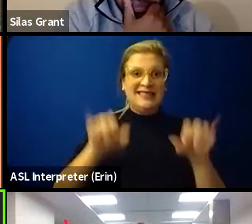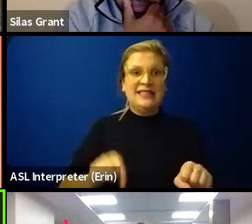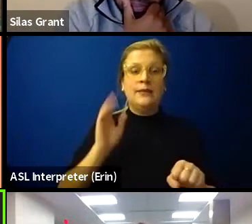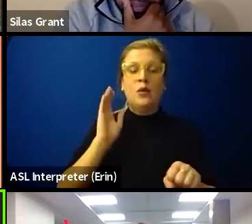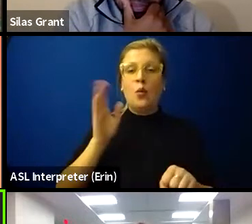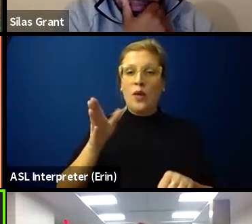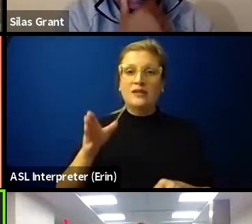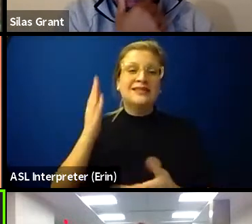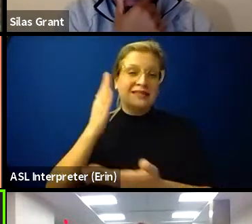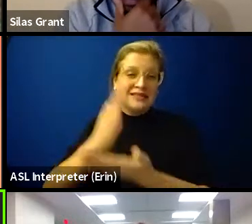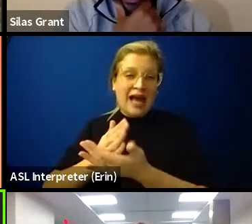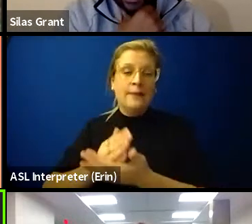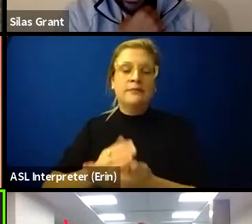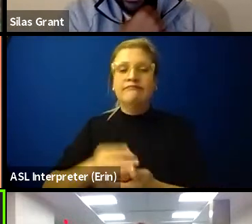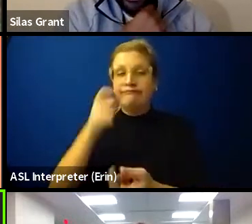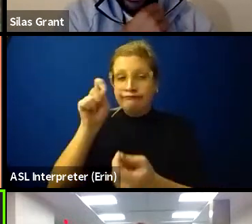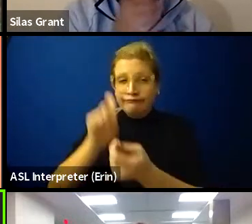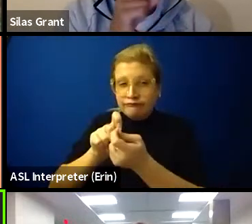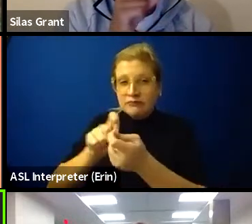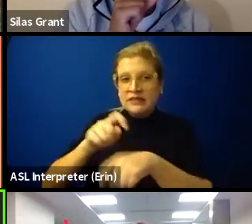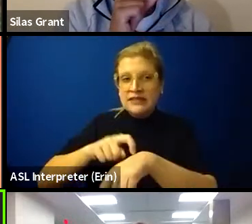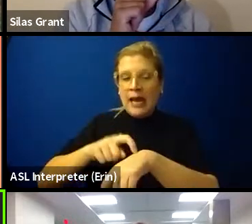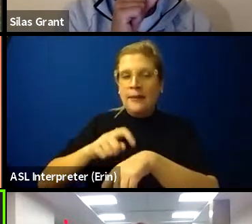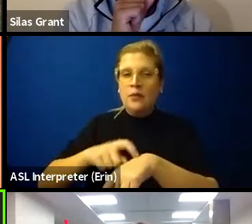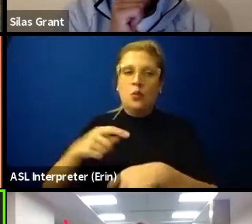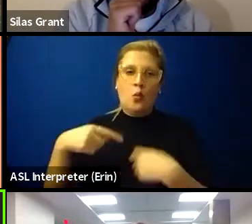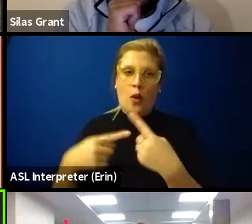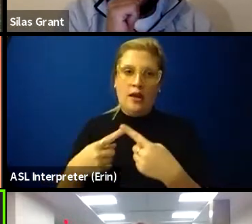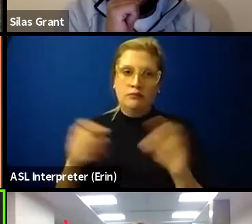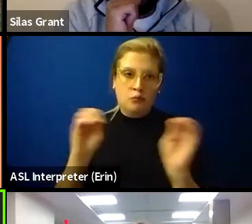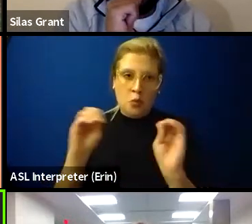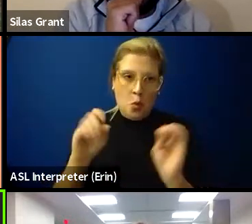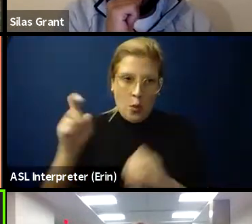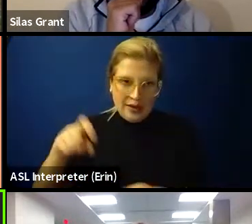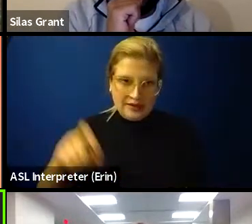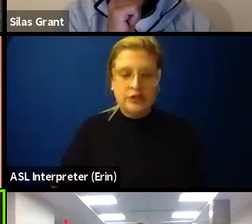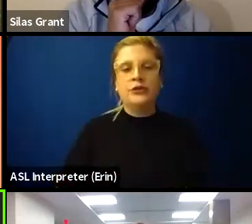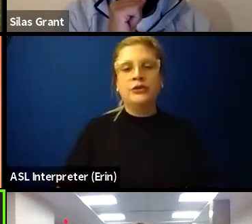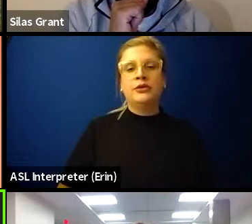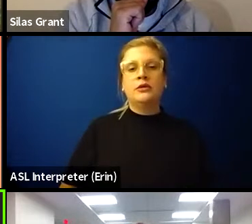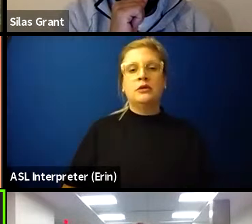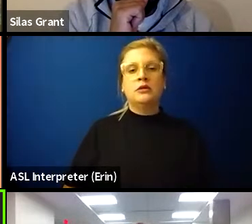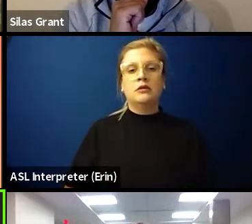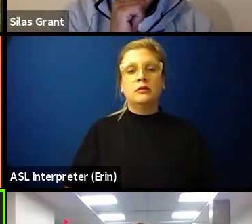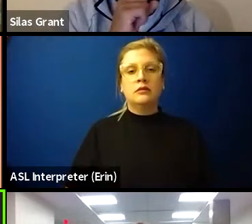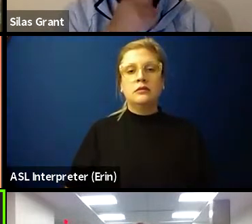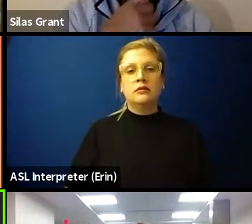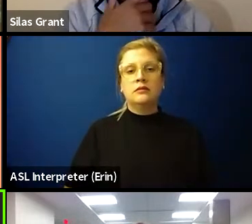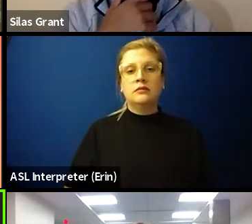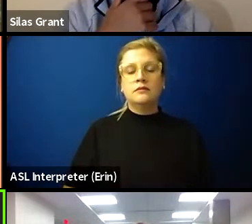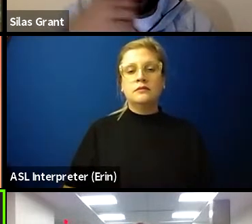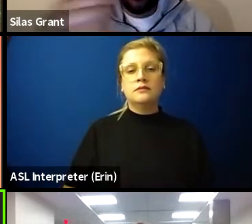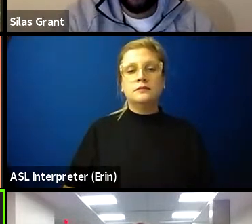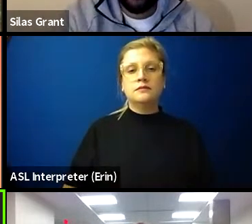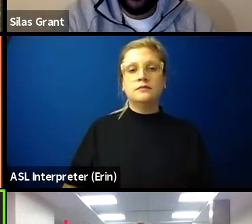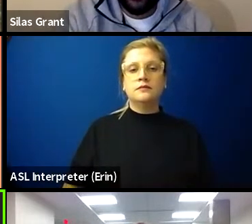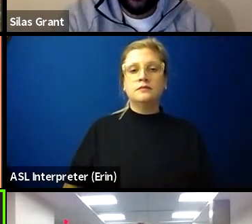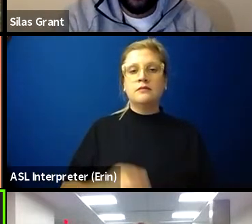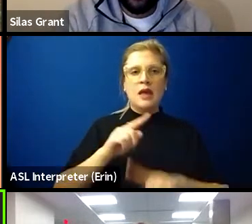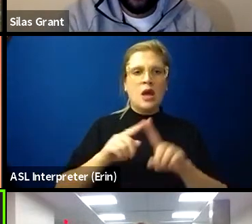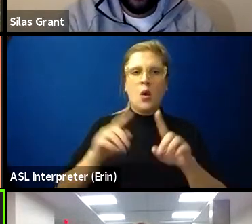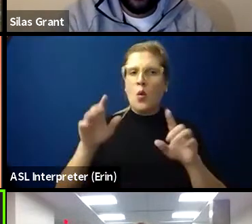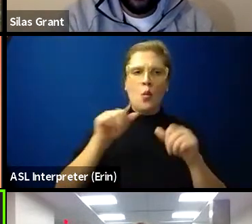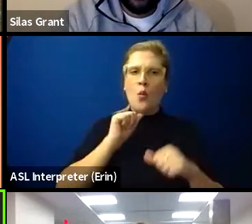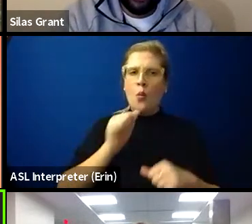longer necessary. You may choose to share your information or choose not to share any personal information and